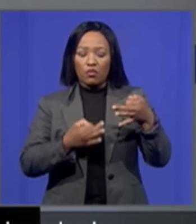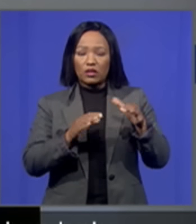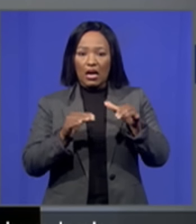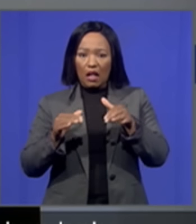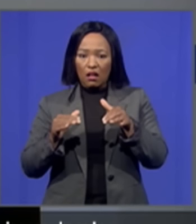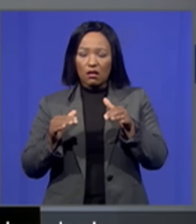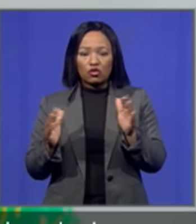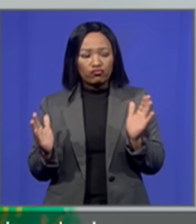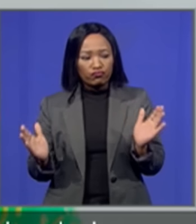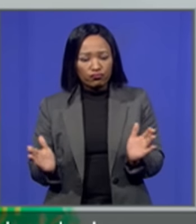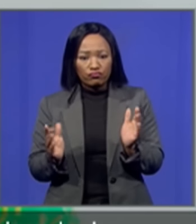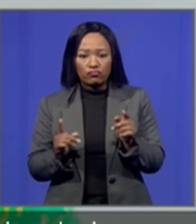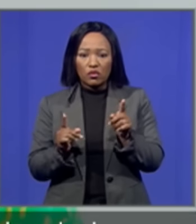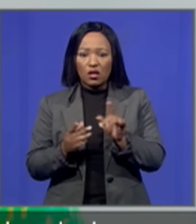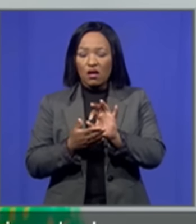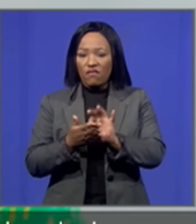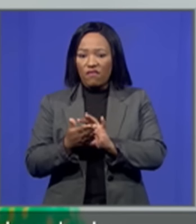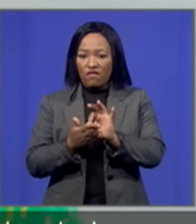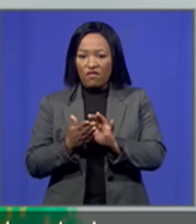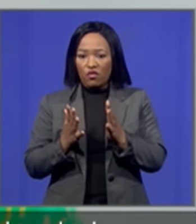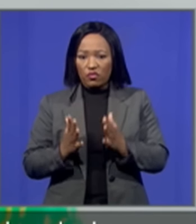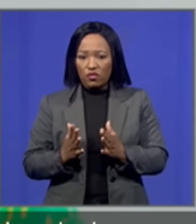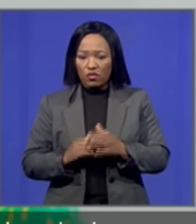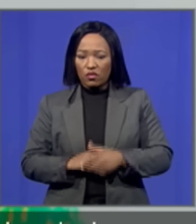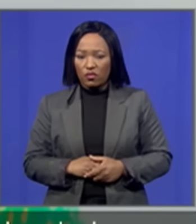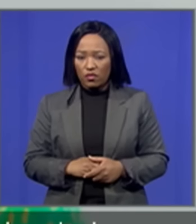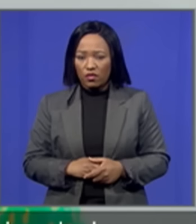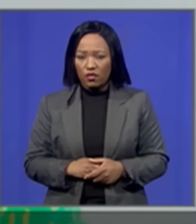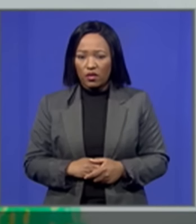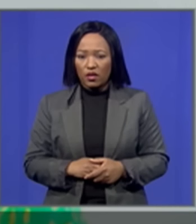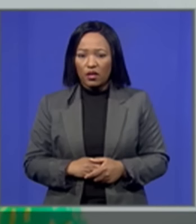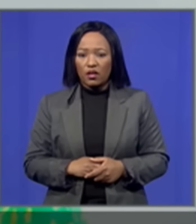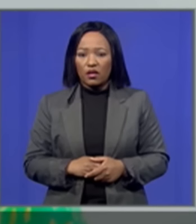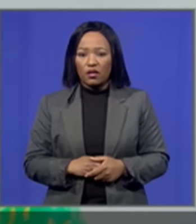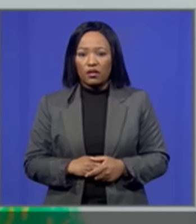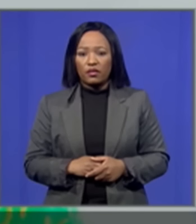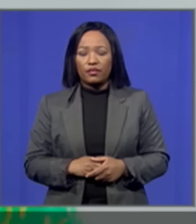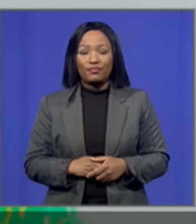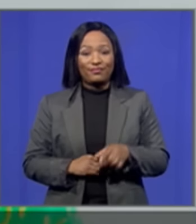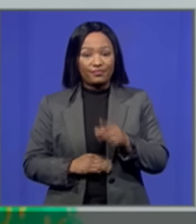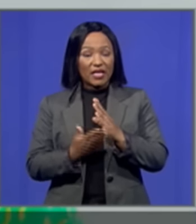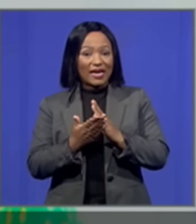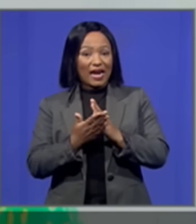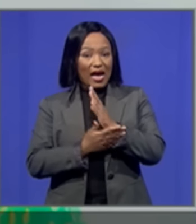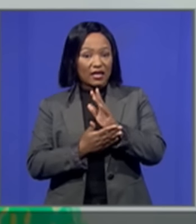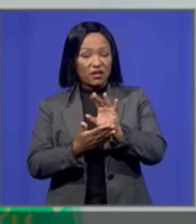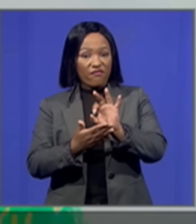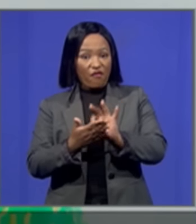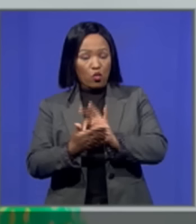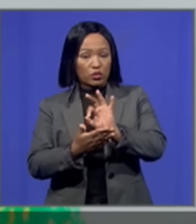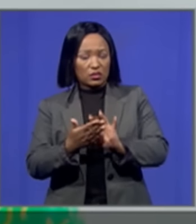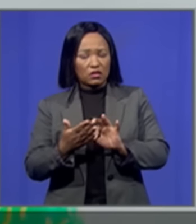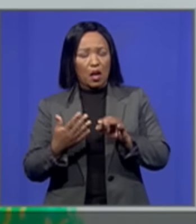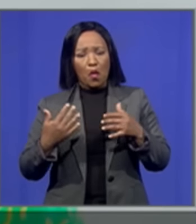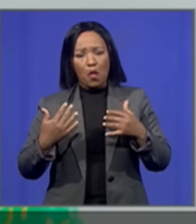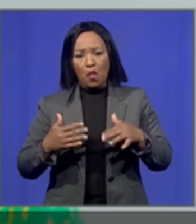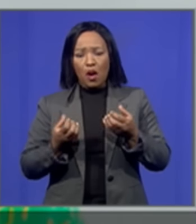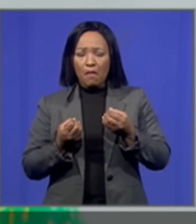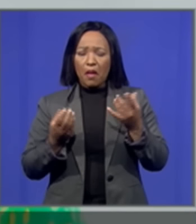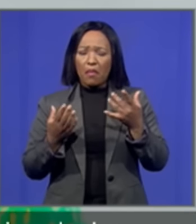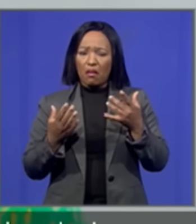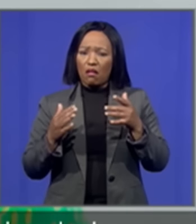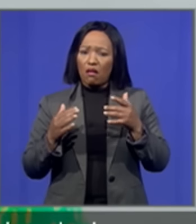tlhotlheletša bakgethi. The right to vote was earned through immense sacrifice, and it remains one of the most powerful tools on which